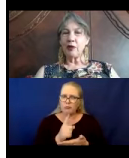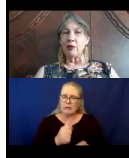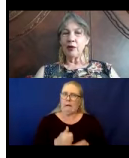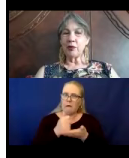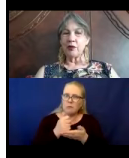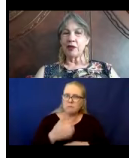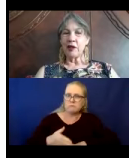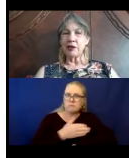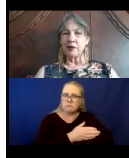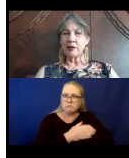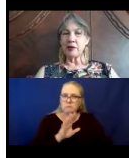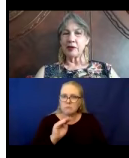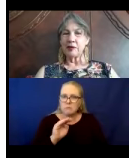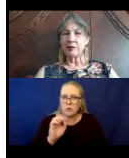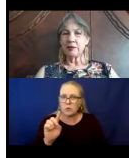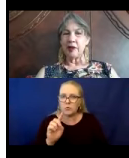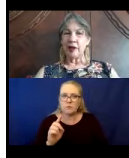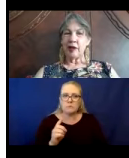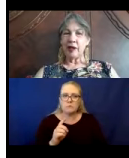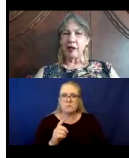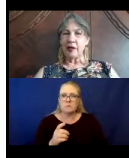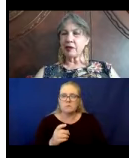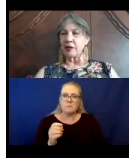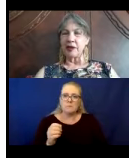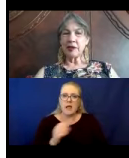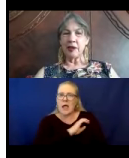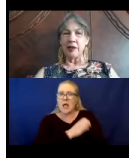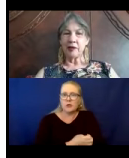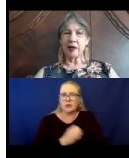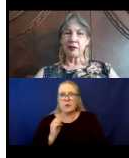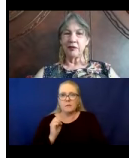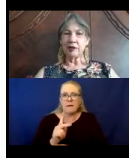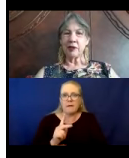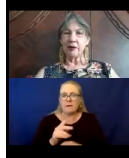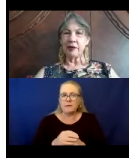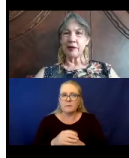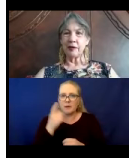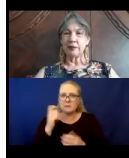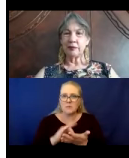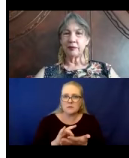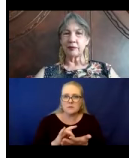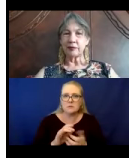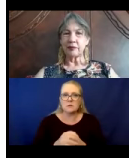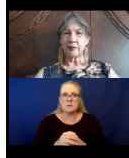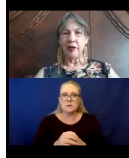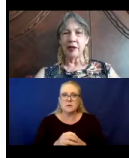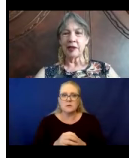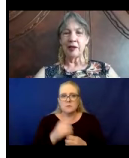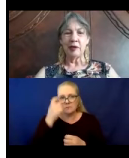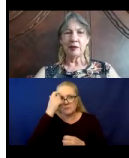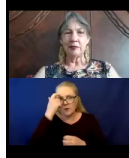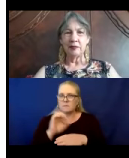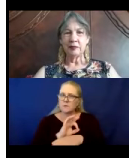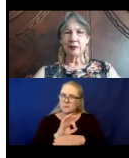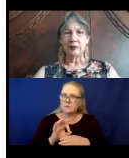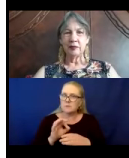With treatment, mood improves, energy returns, and concentration and intellectual functioning return. Next slide,